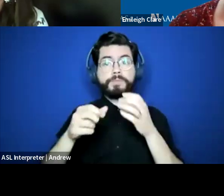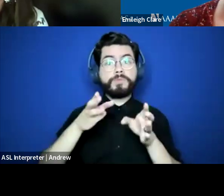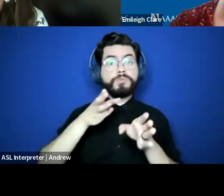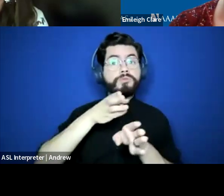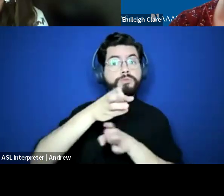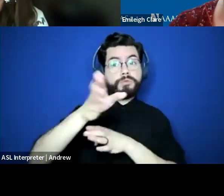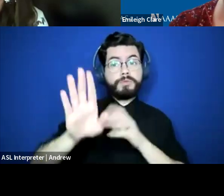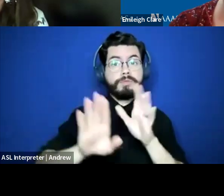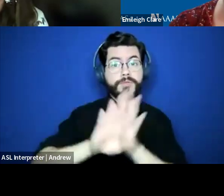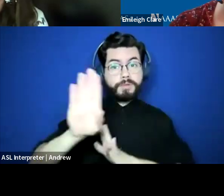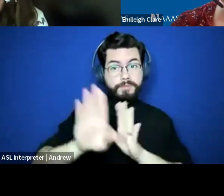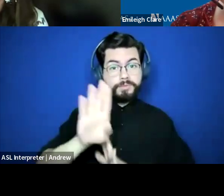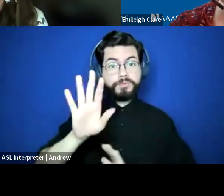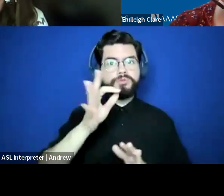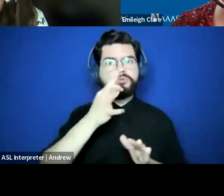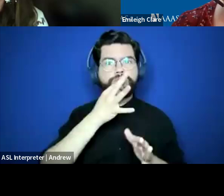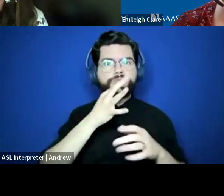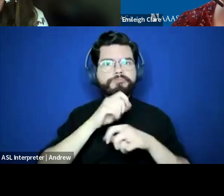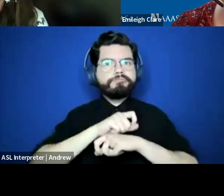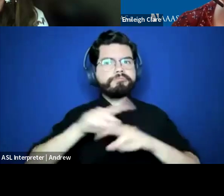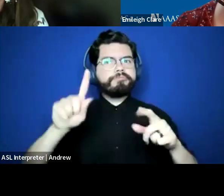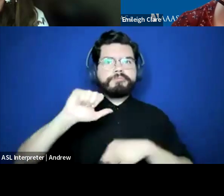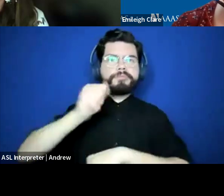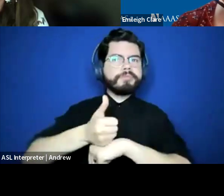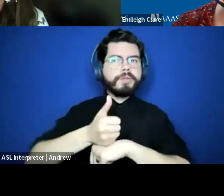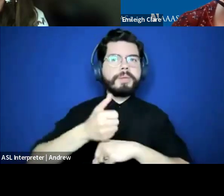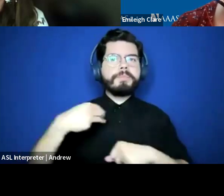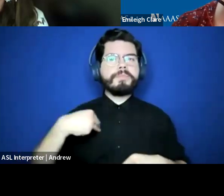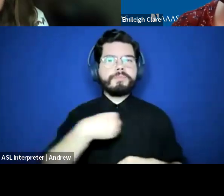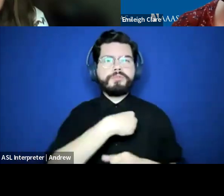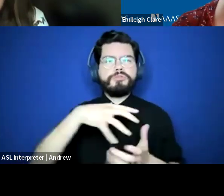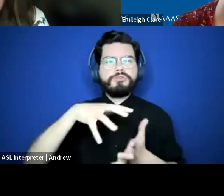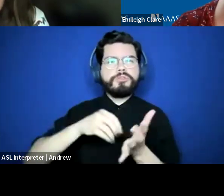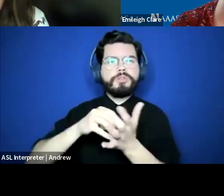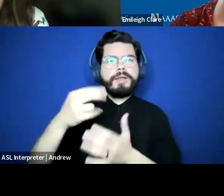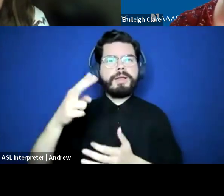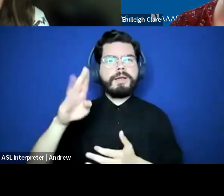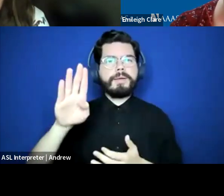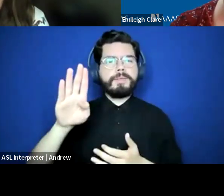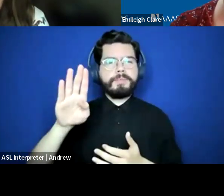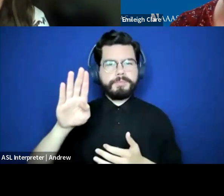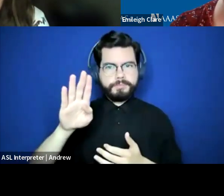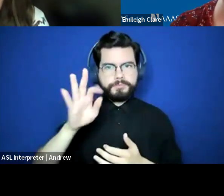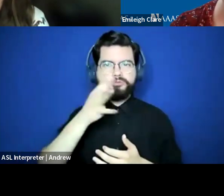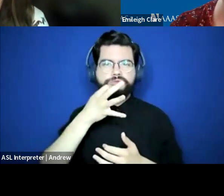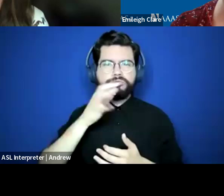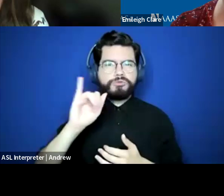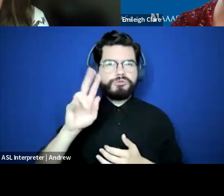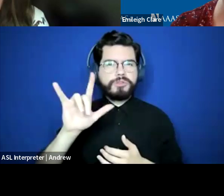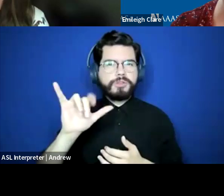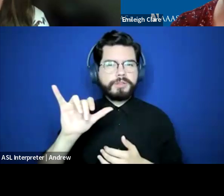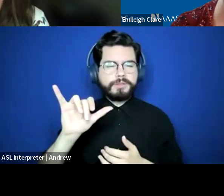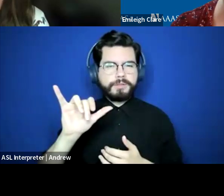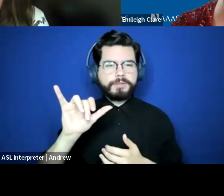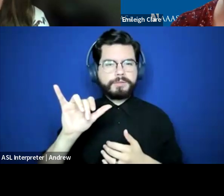we're actually about to launch a member learning hub that's going to be coming out in July. So stay tuned, because the hope of that is that we can